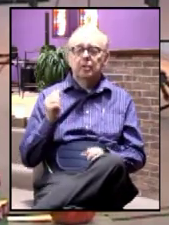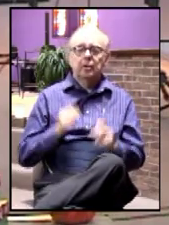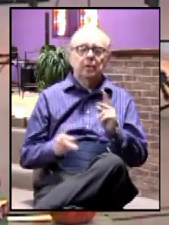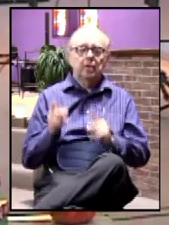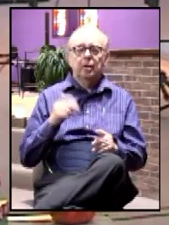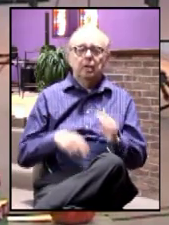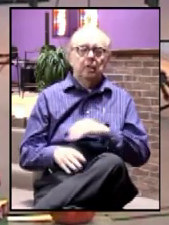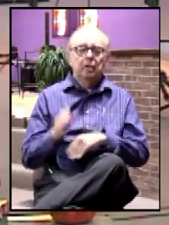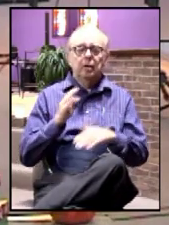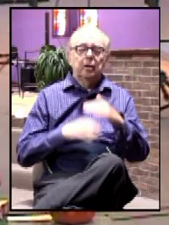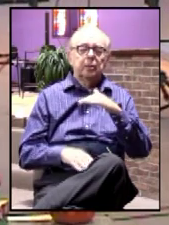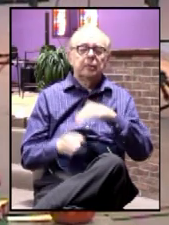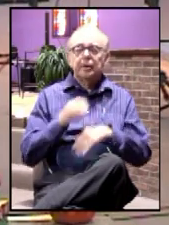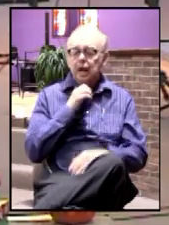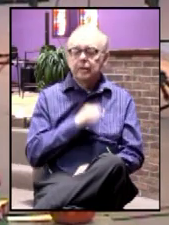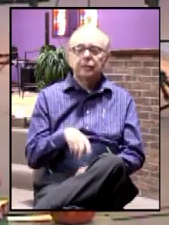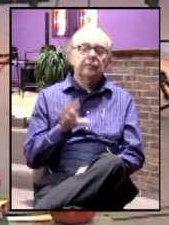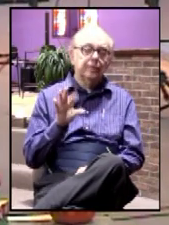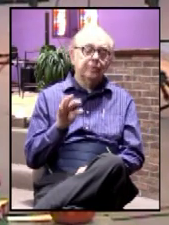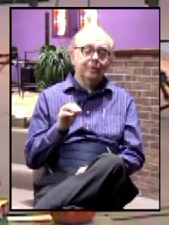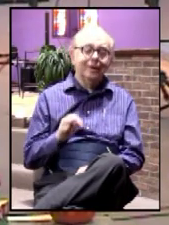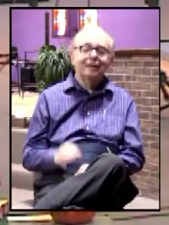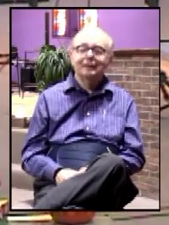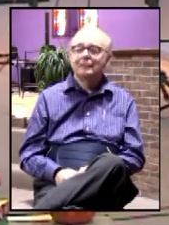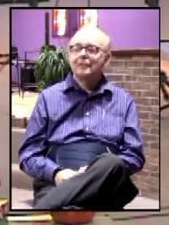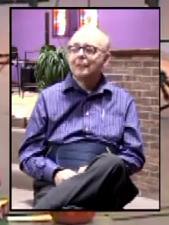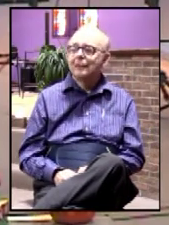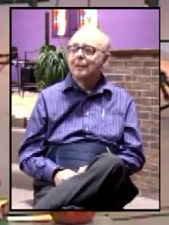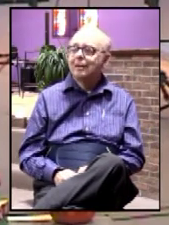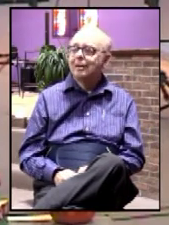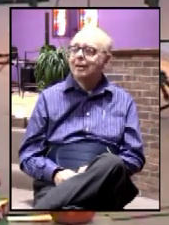Most of the people in here are under the age of 20.